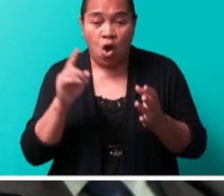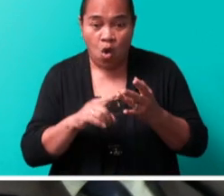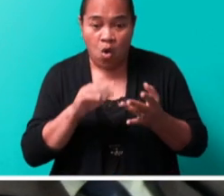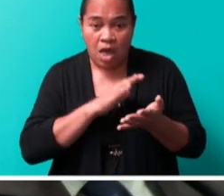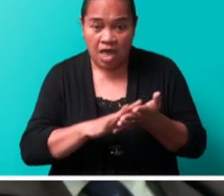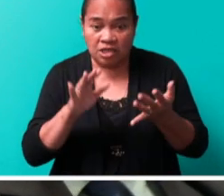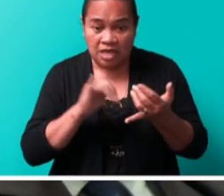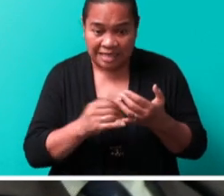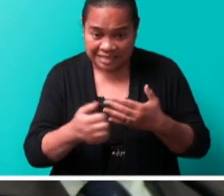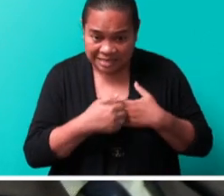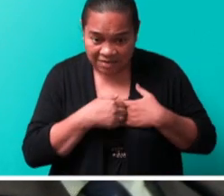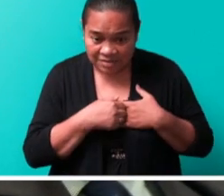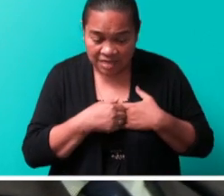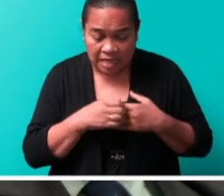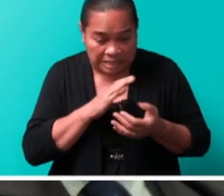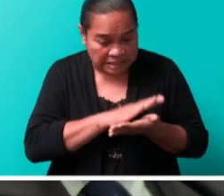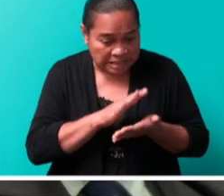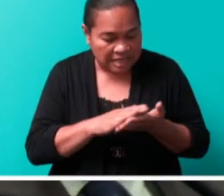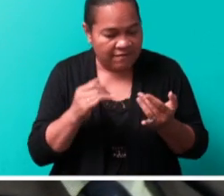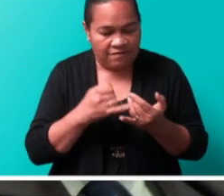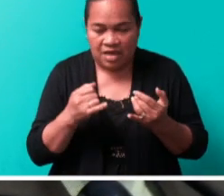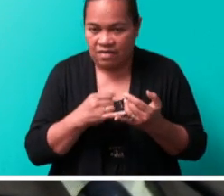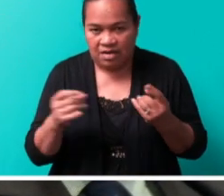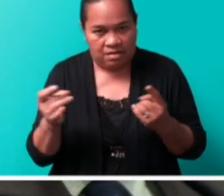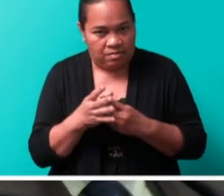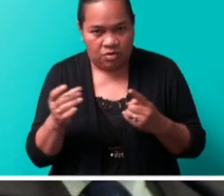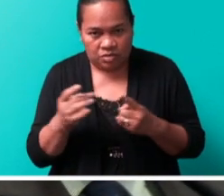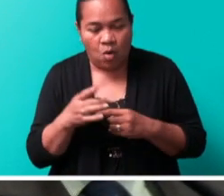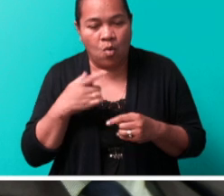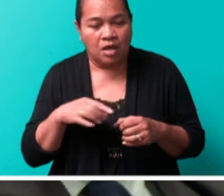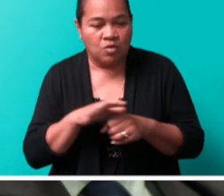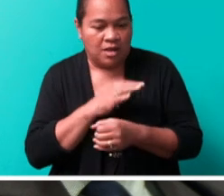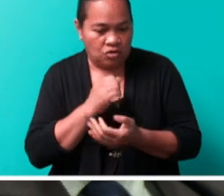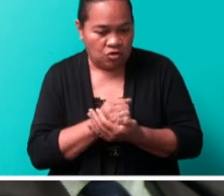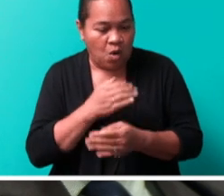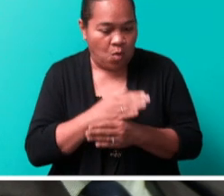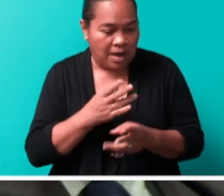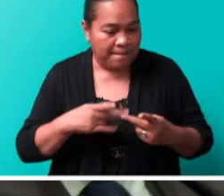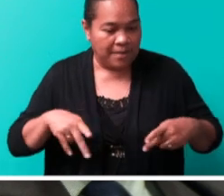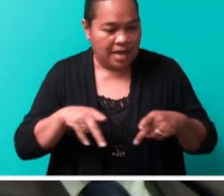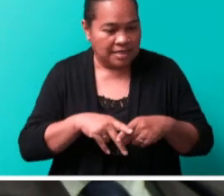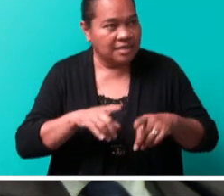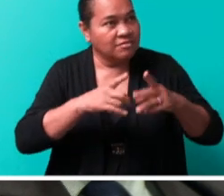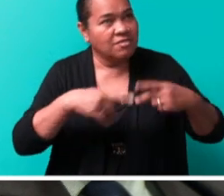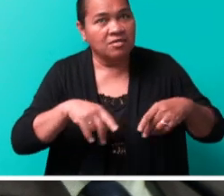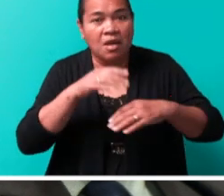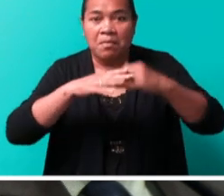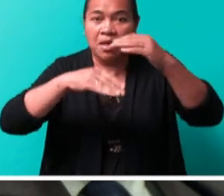safety hygiene is also very, very critical to ensure that workplace amenities and facilities